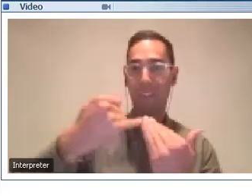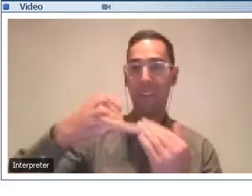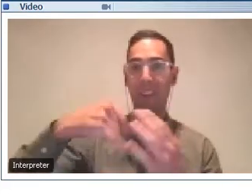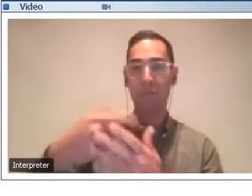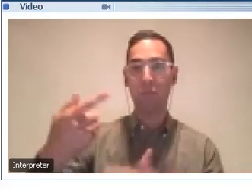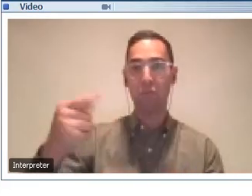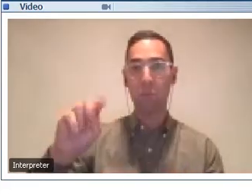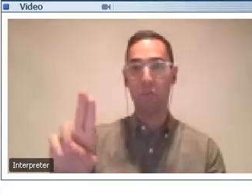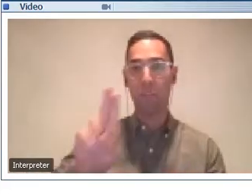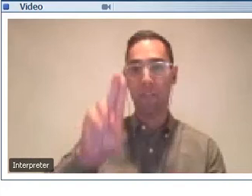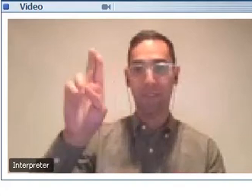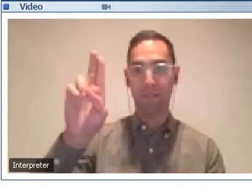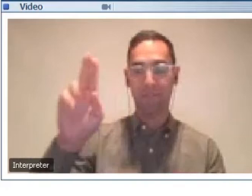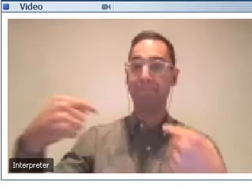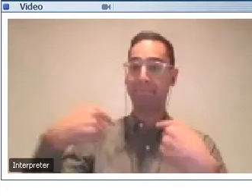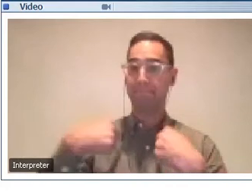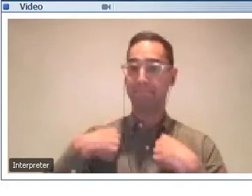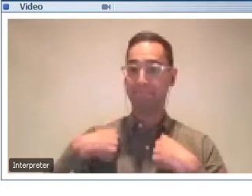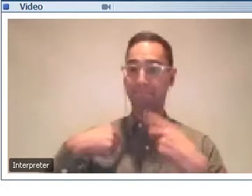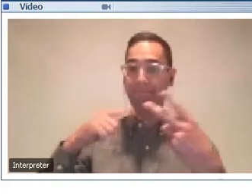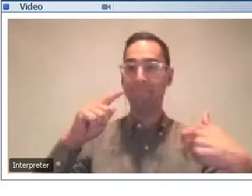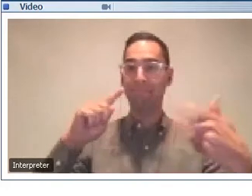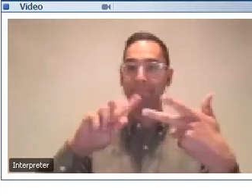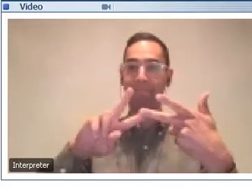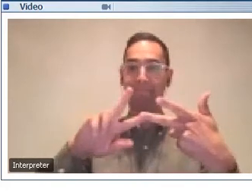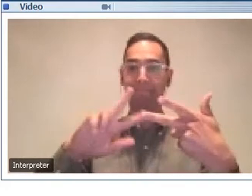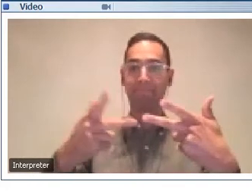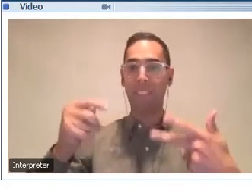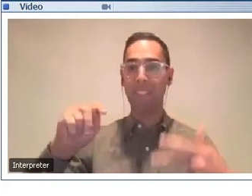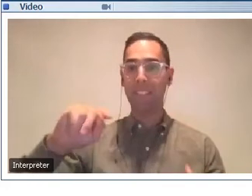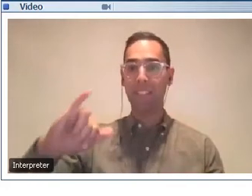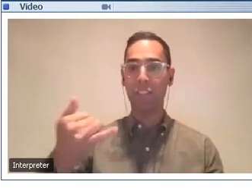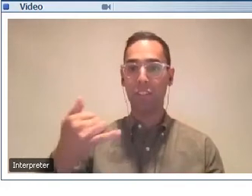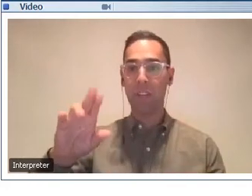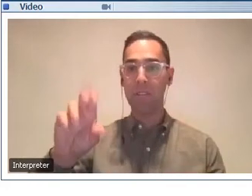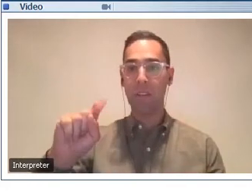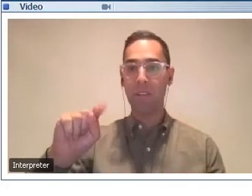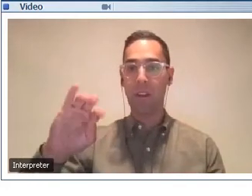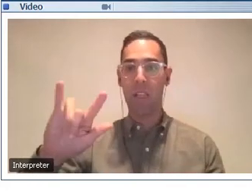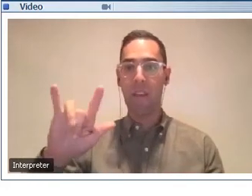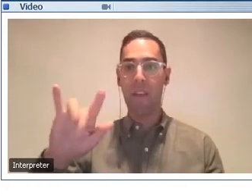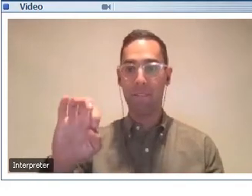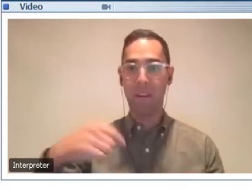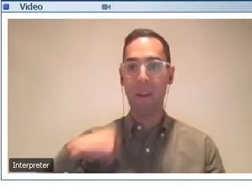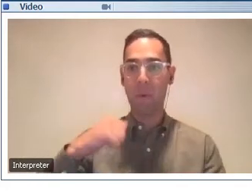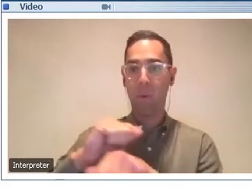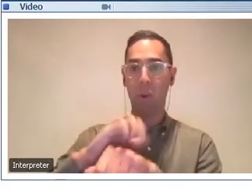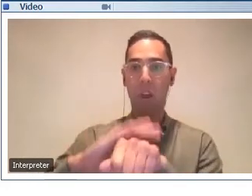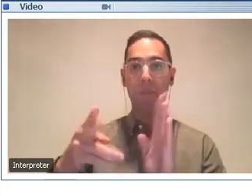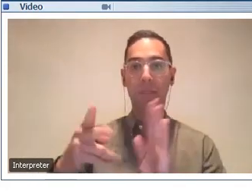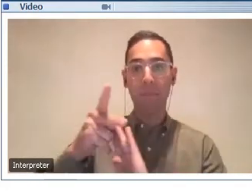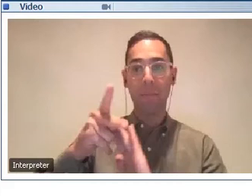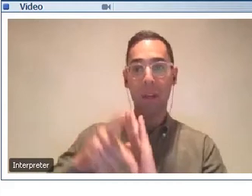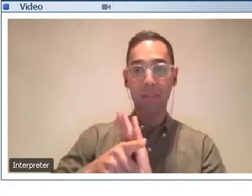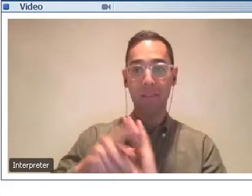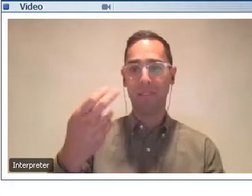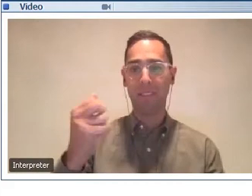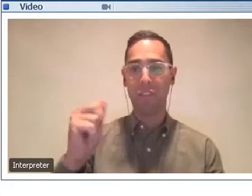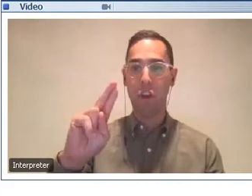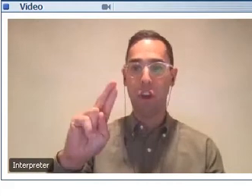I'm TJ Sutcliffe, and I'm the Director of Income and Housing Policy at the ARC of the United States. And then finally, we're going to hear from